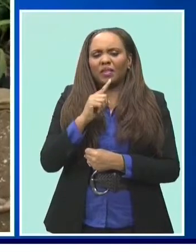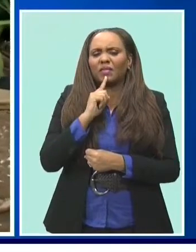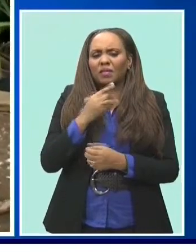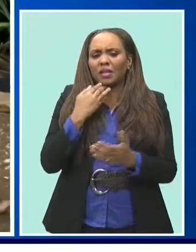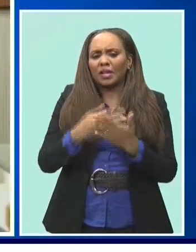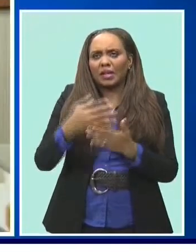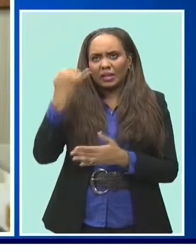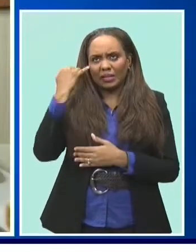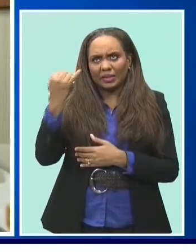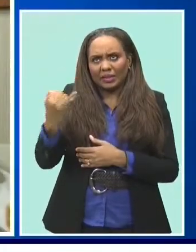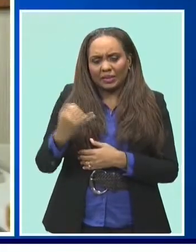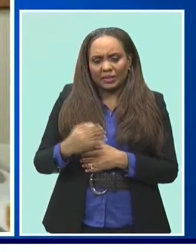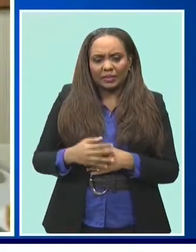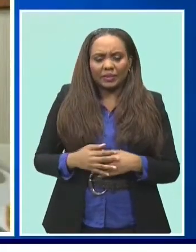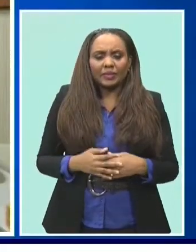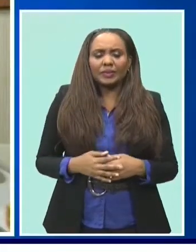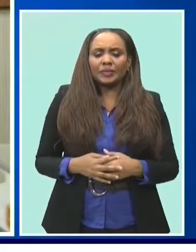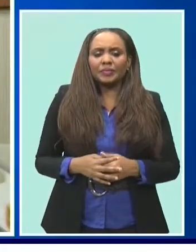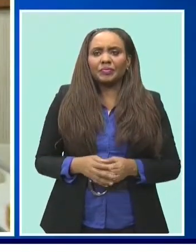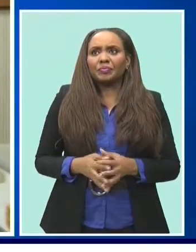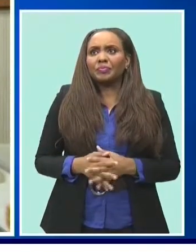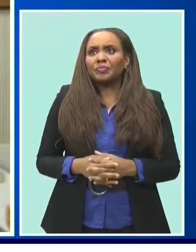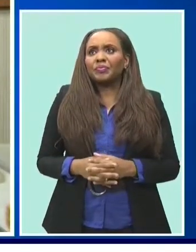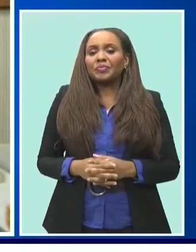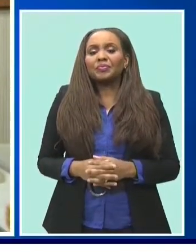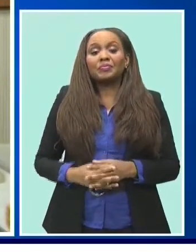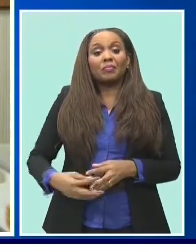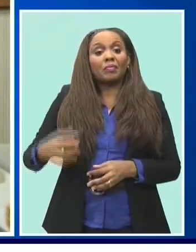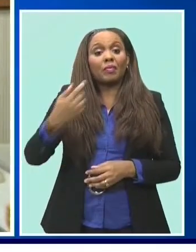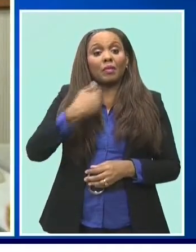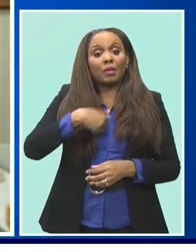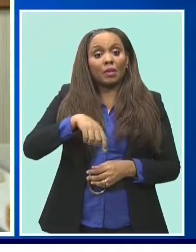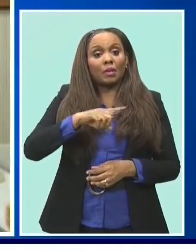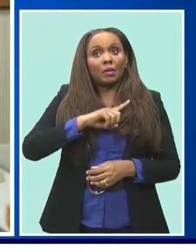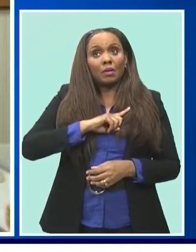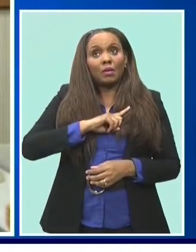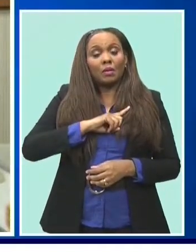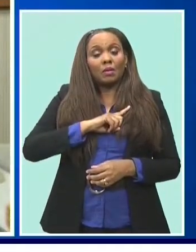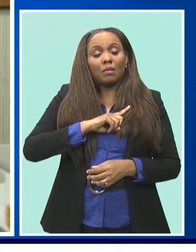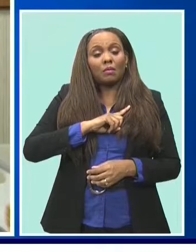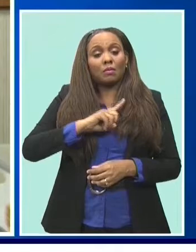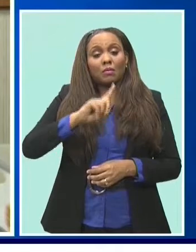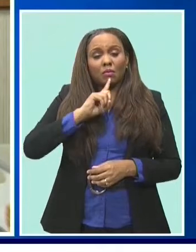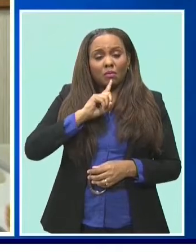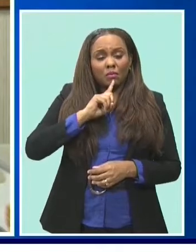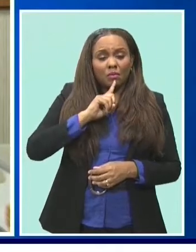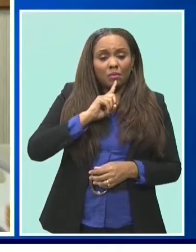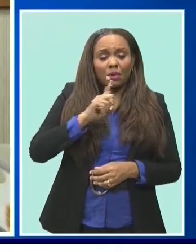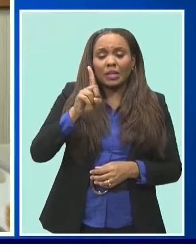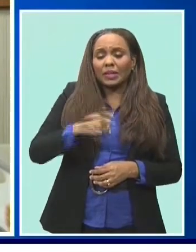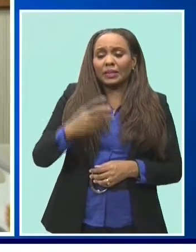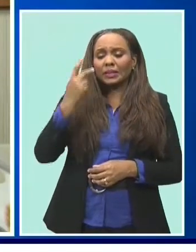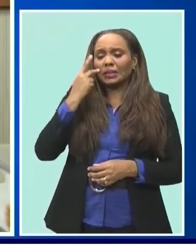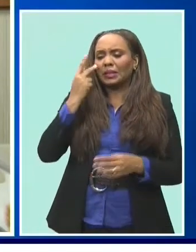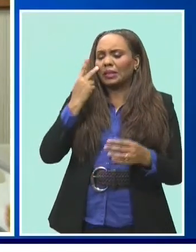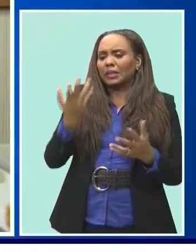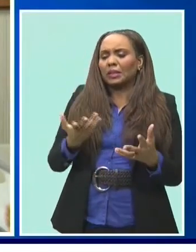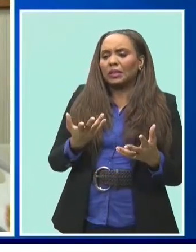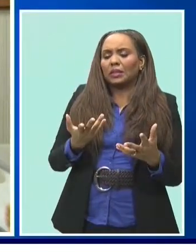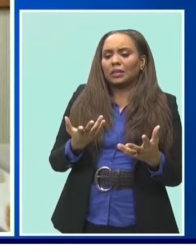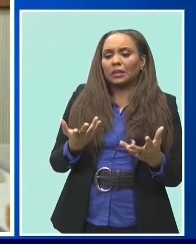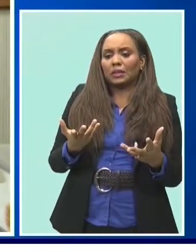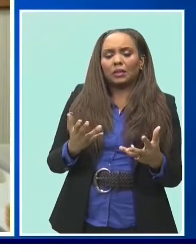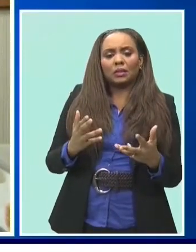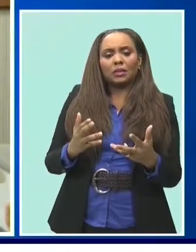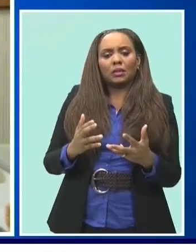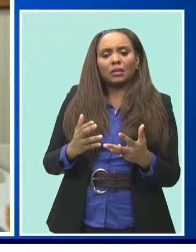We need certainly to look to see